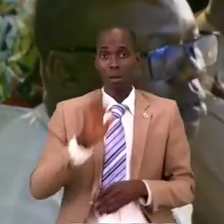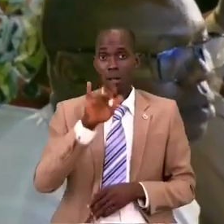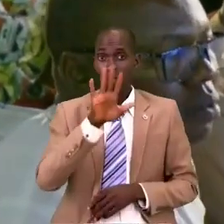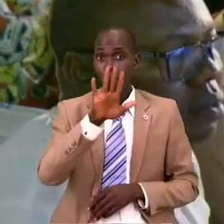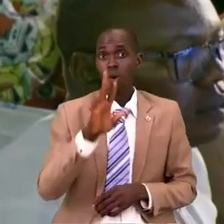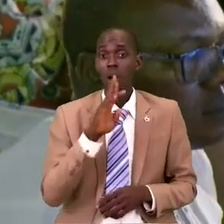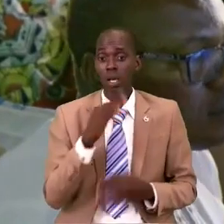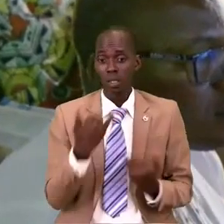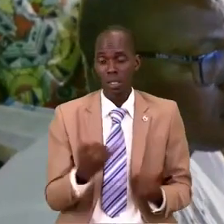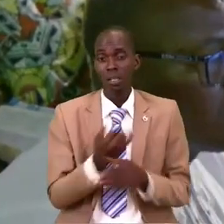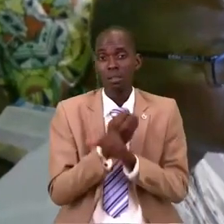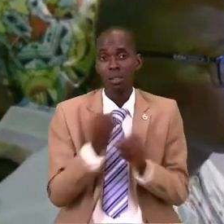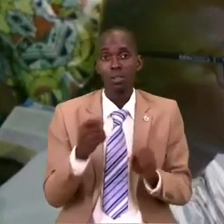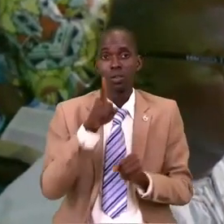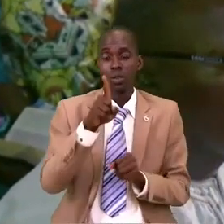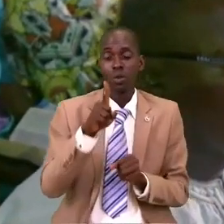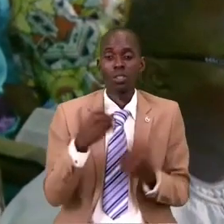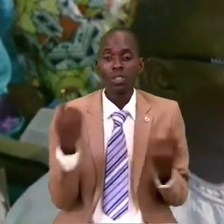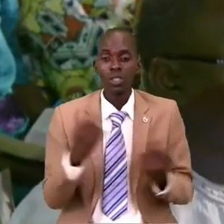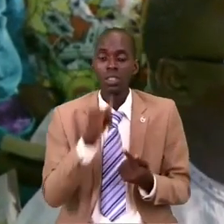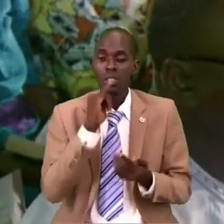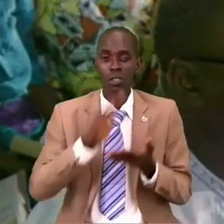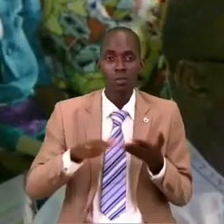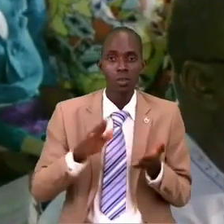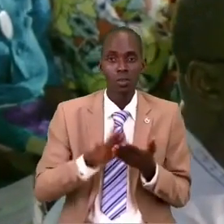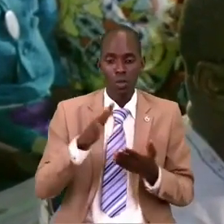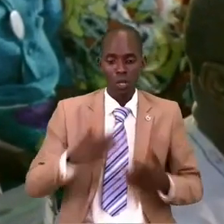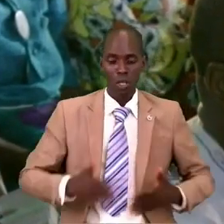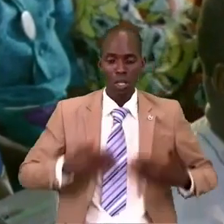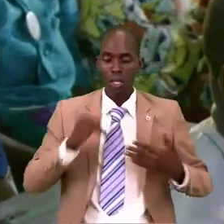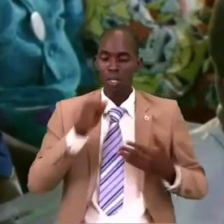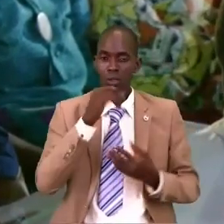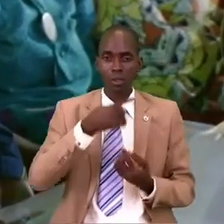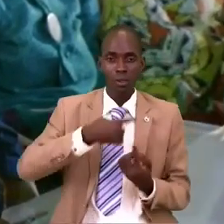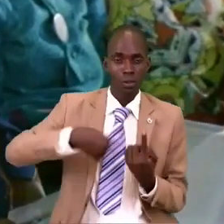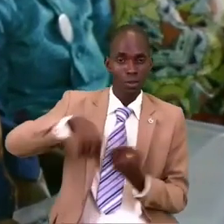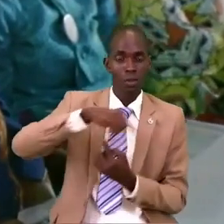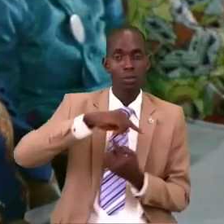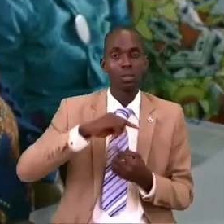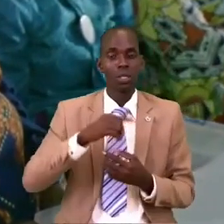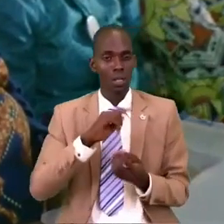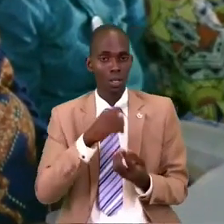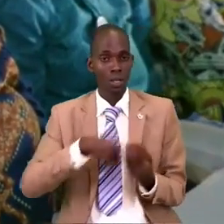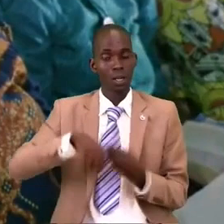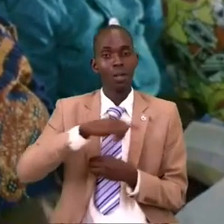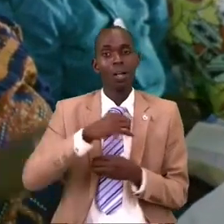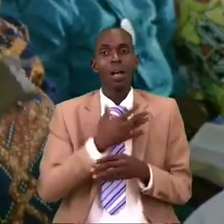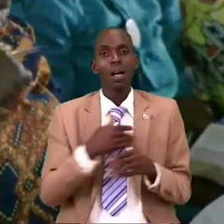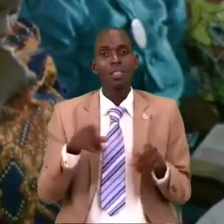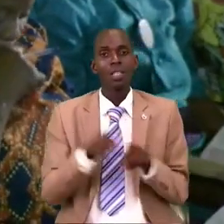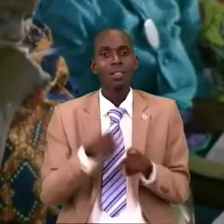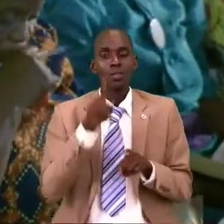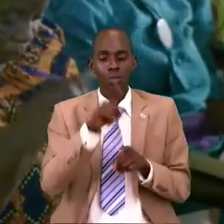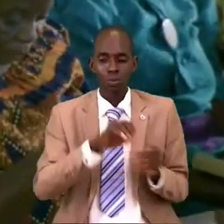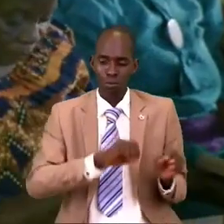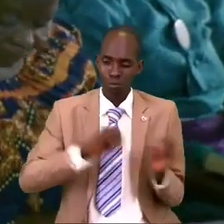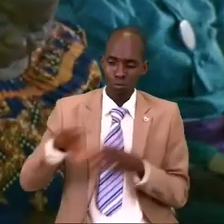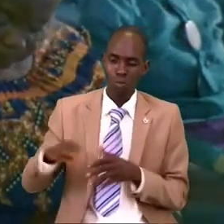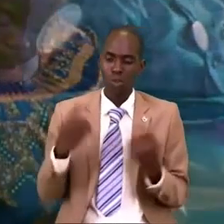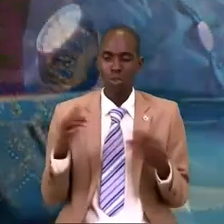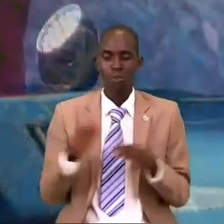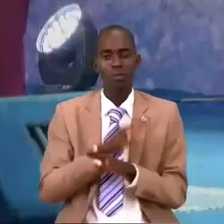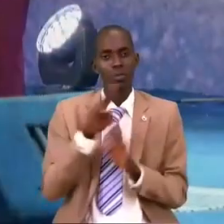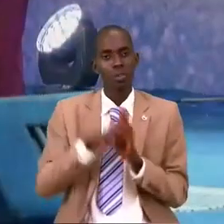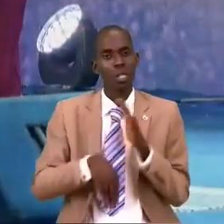in your life. And the joy of heaven and the joy of salvation will be in your heart. Not partial joy,